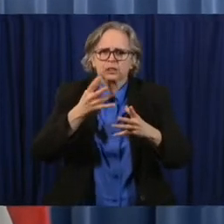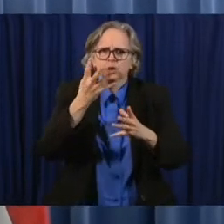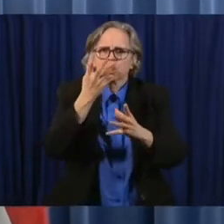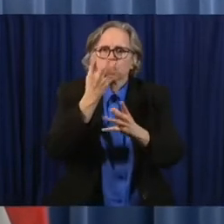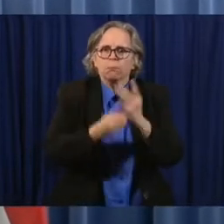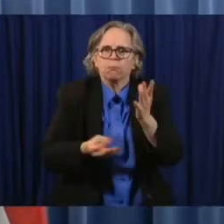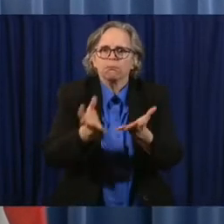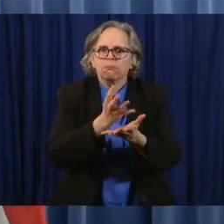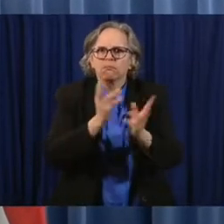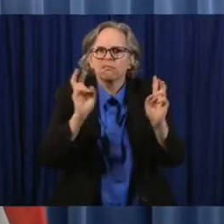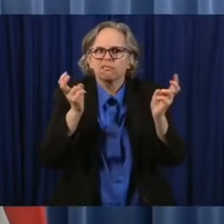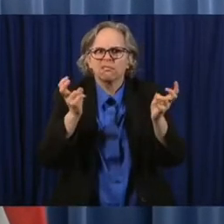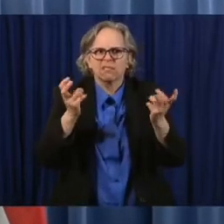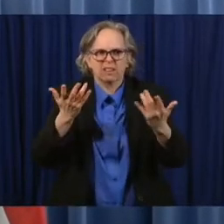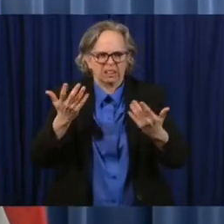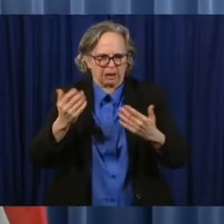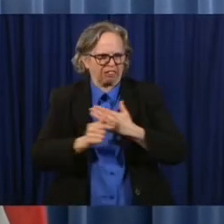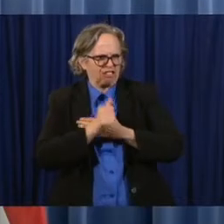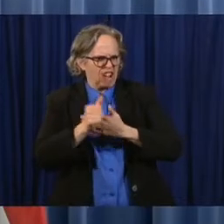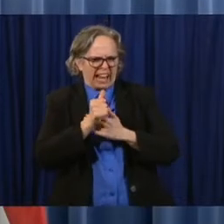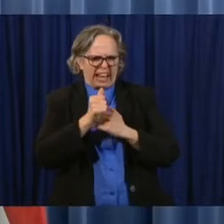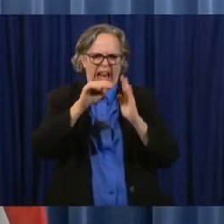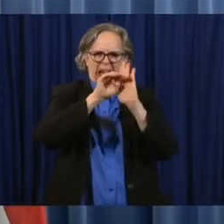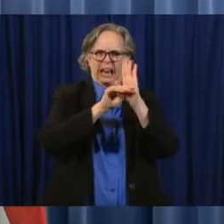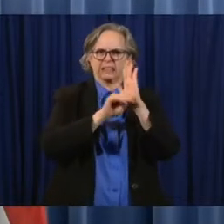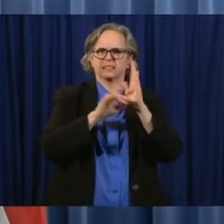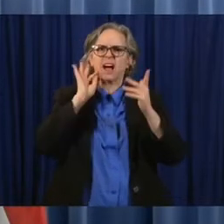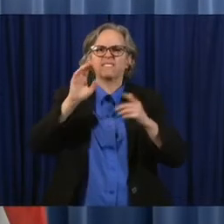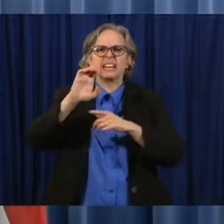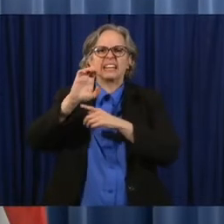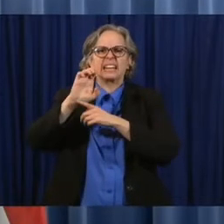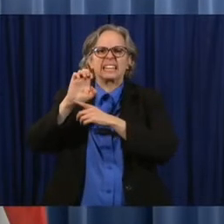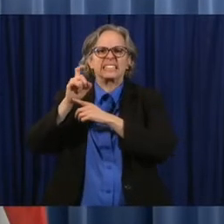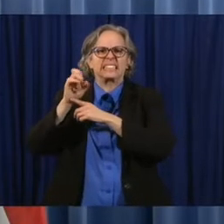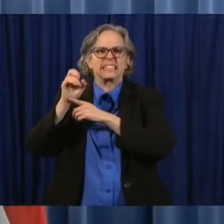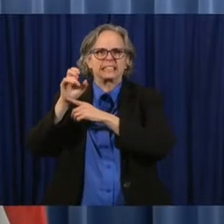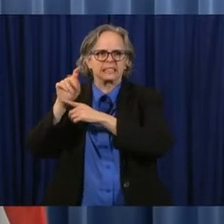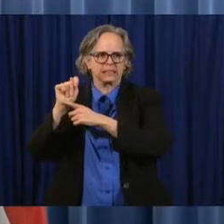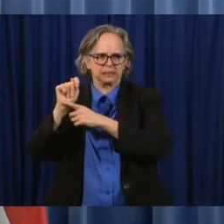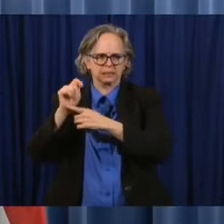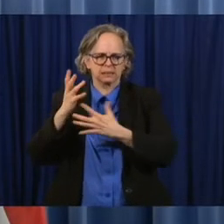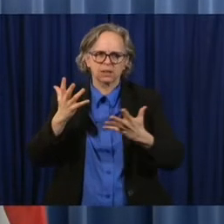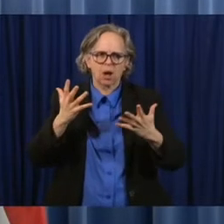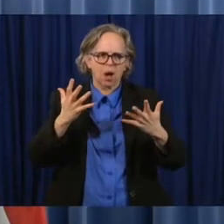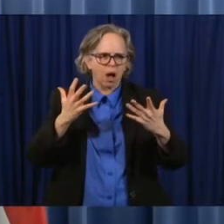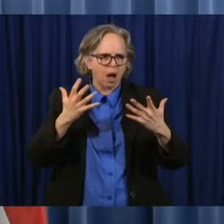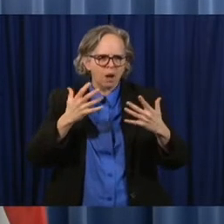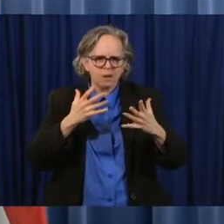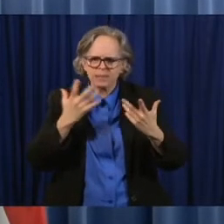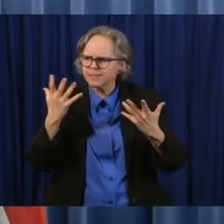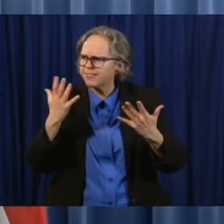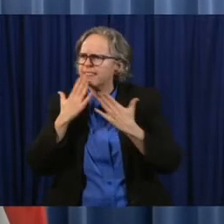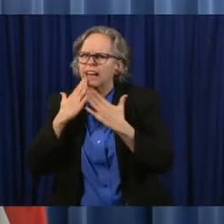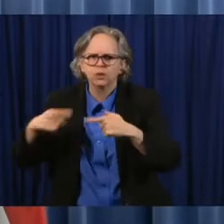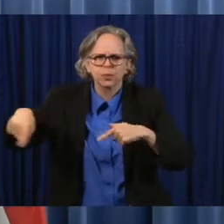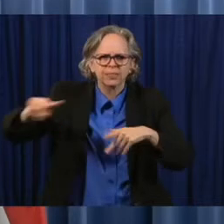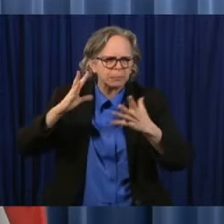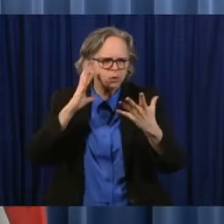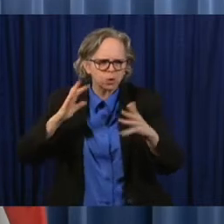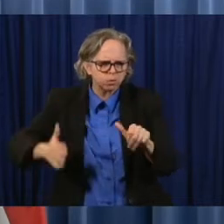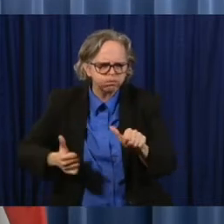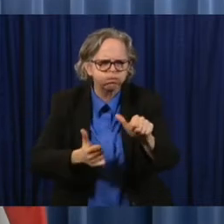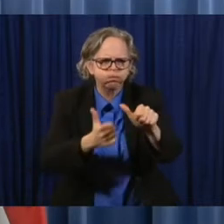endangered species. But thanks to an intensive bald eagle conservation program that included habitat acquisition and